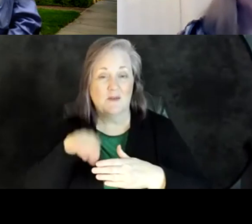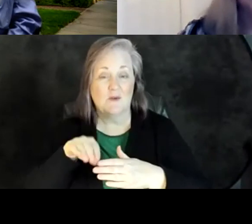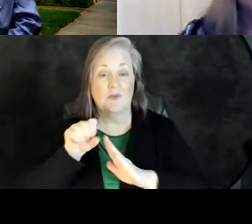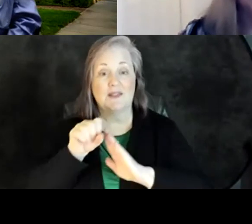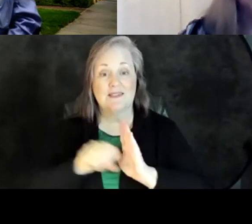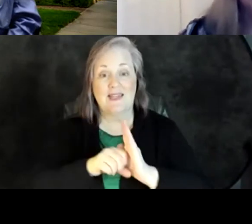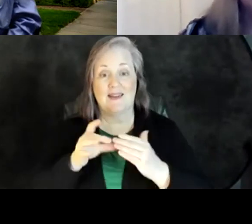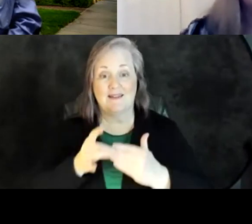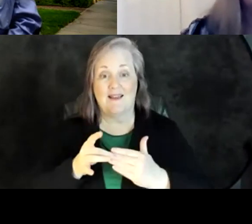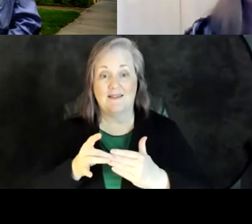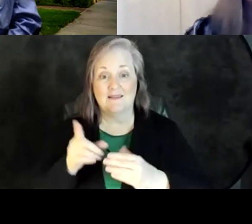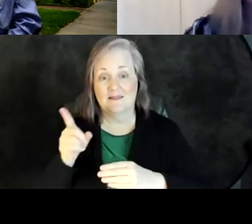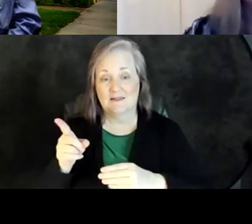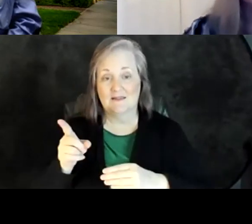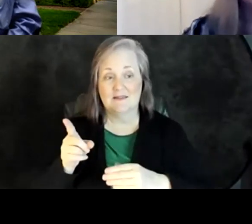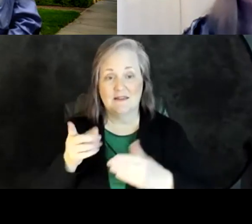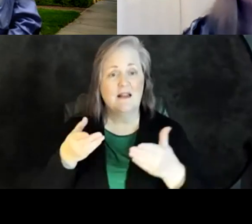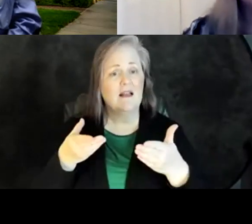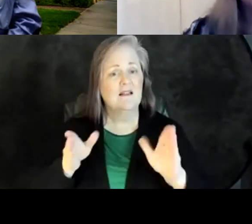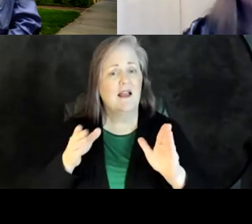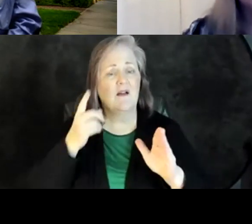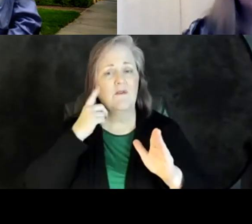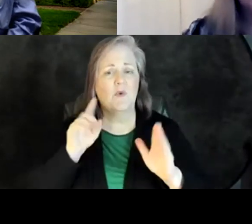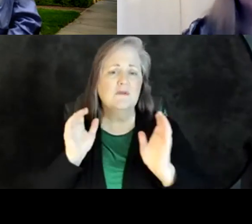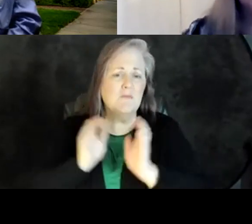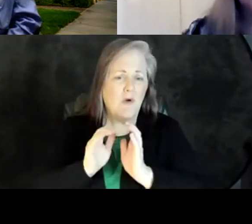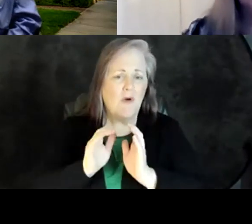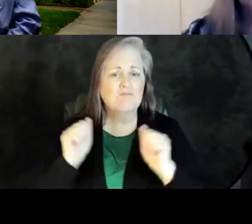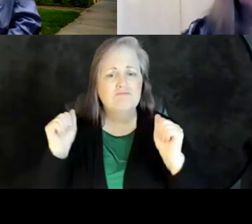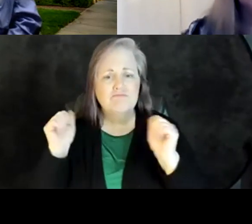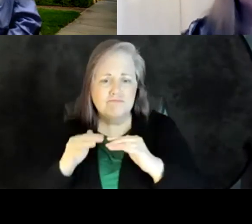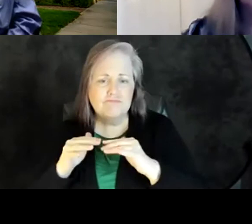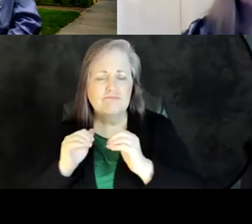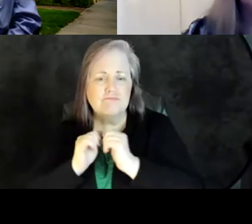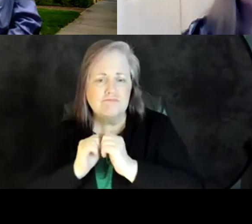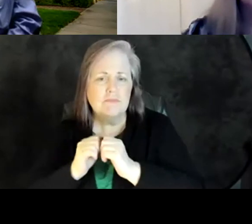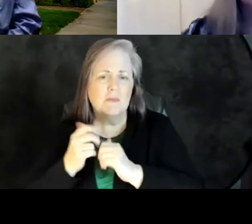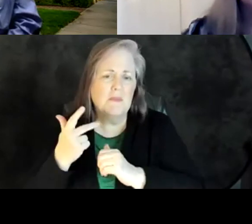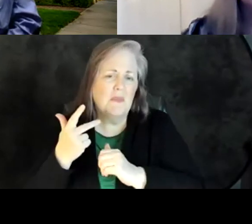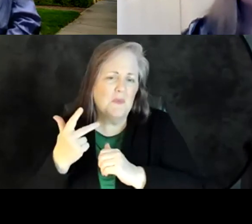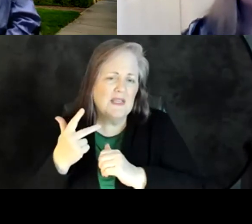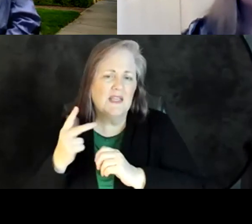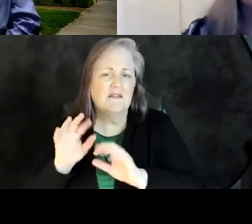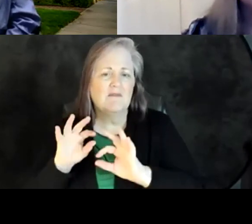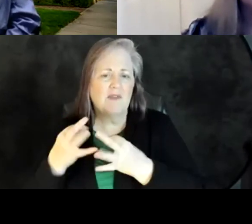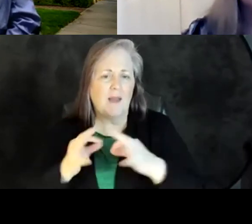guidance, it does allow for small gatherings of up to 3